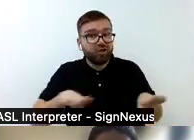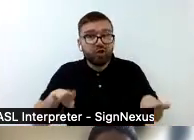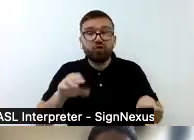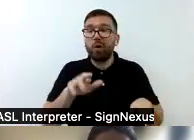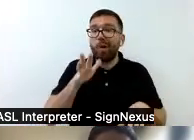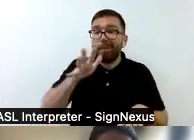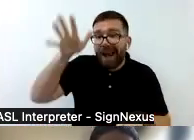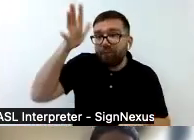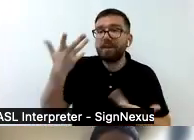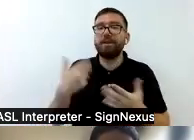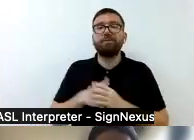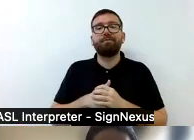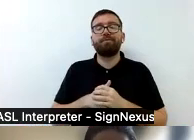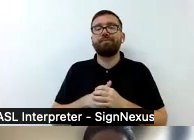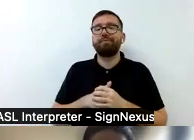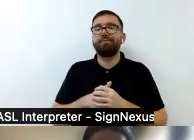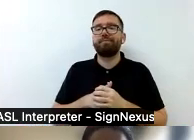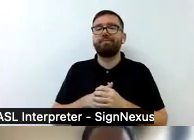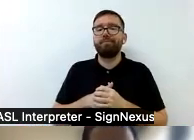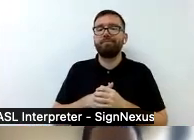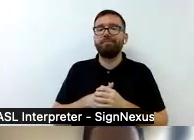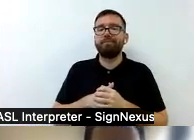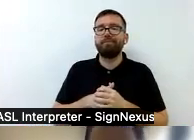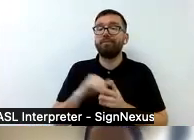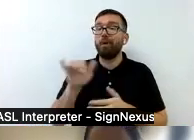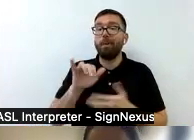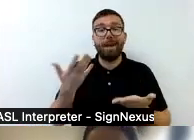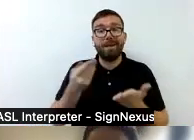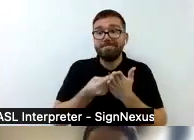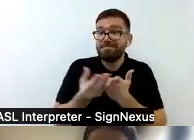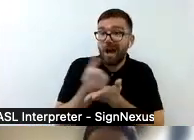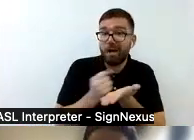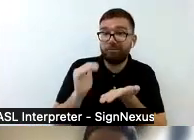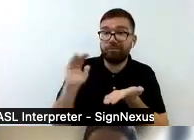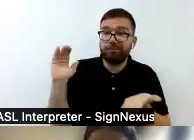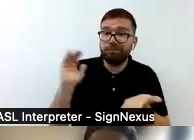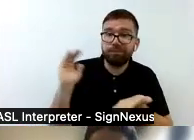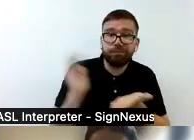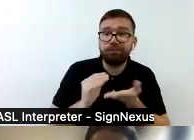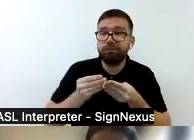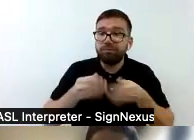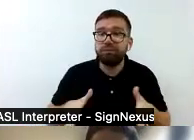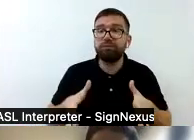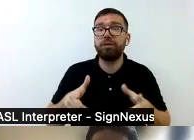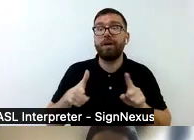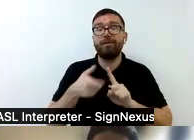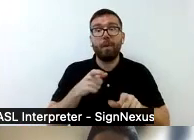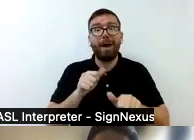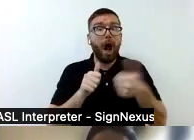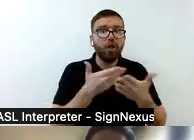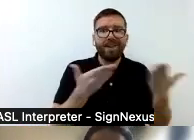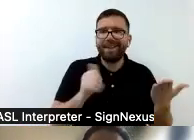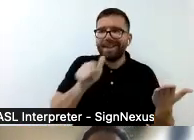earn income related to artistic practice, loss of income across non-dance related sources, increased